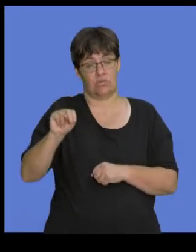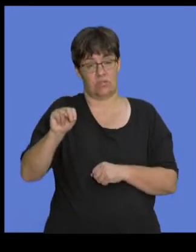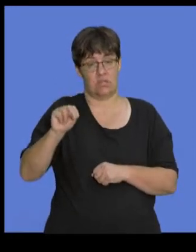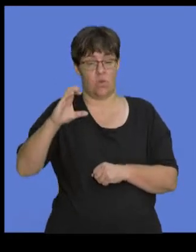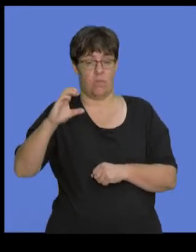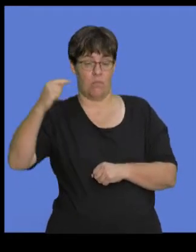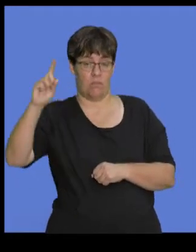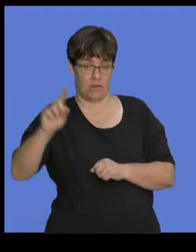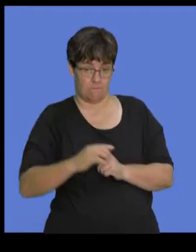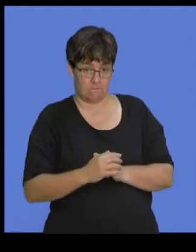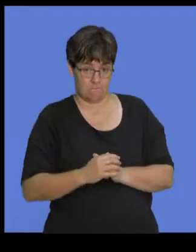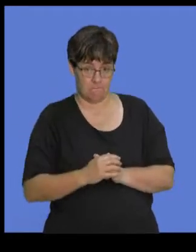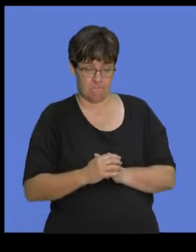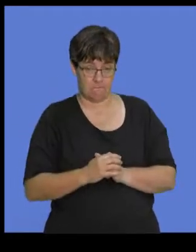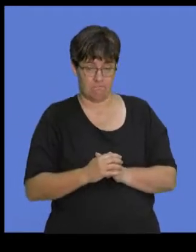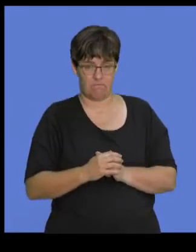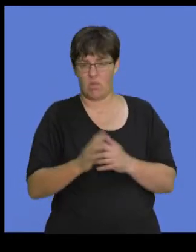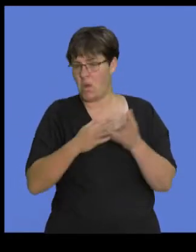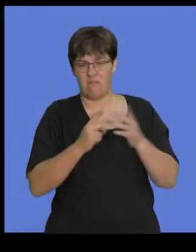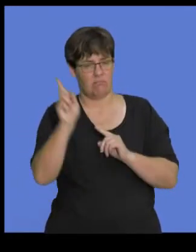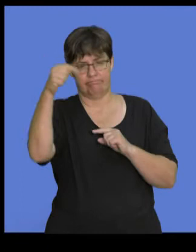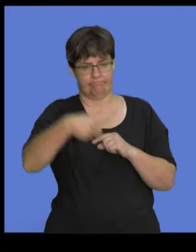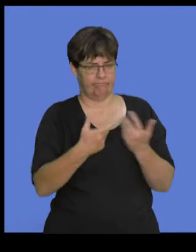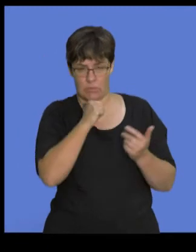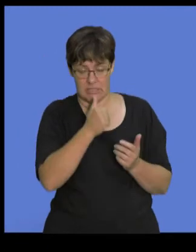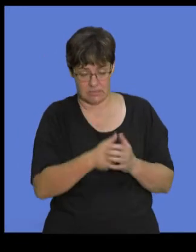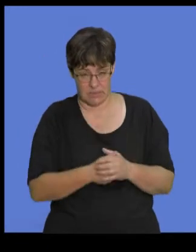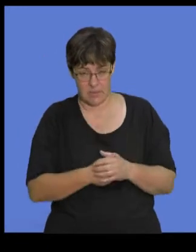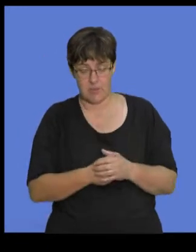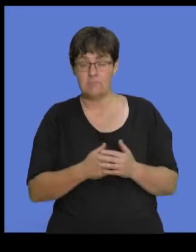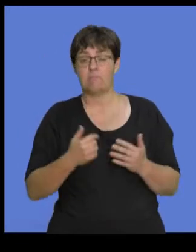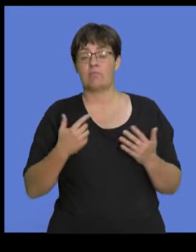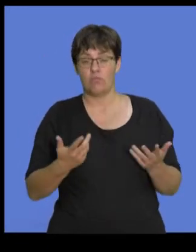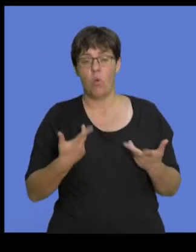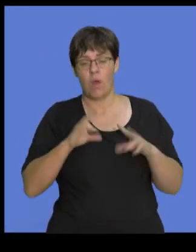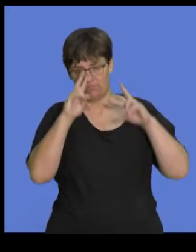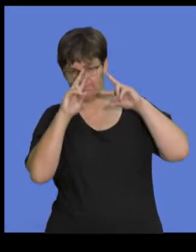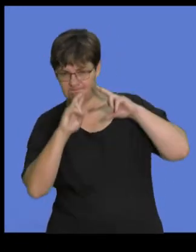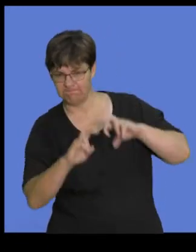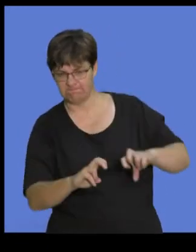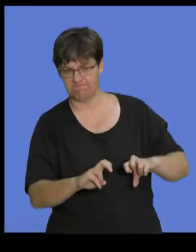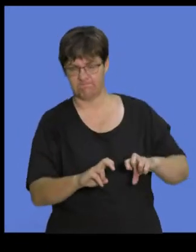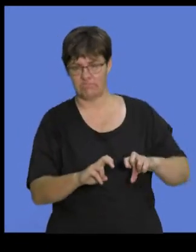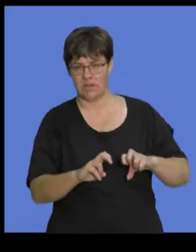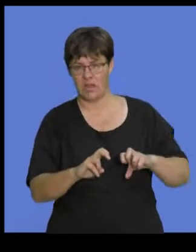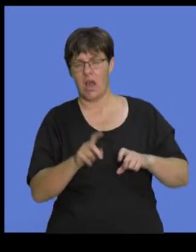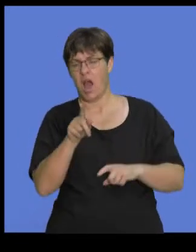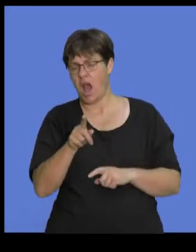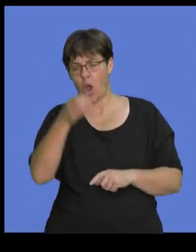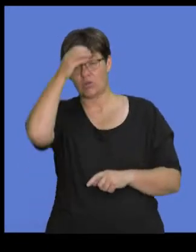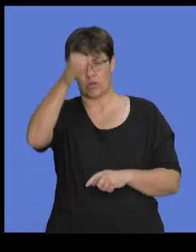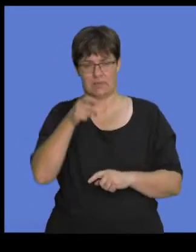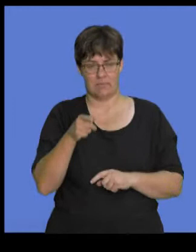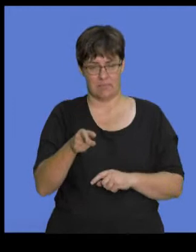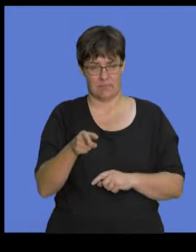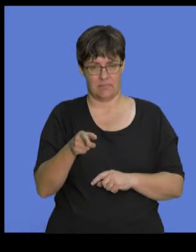Newtons per coulomb, right? Whatever the direction is, okay? Now we just want to explore some understanding here behind